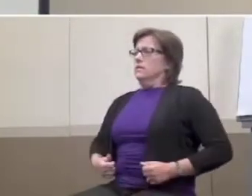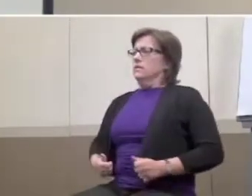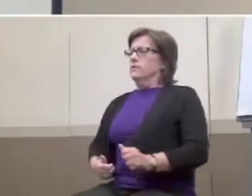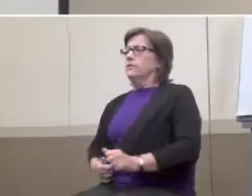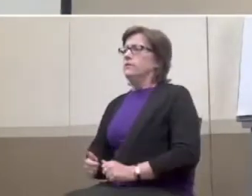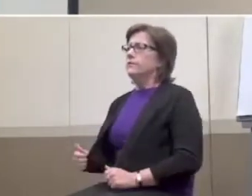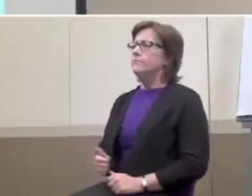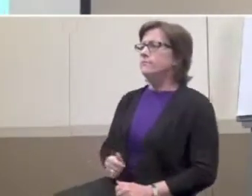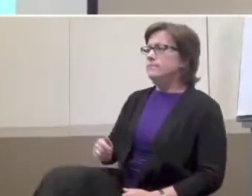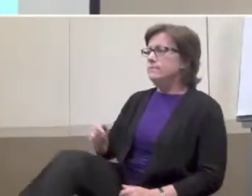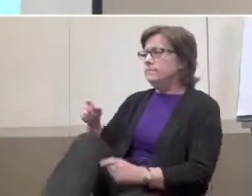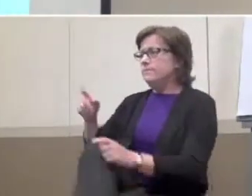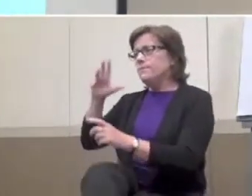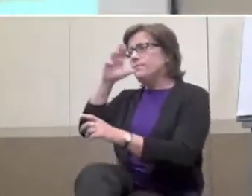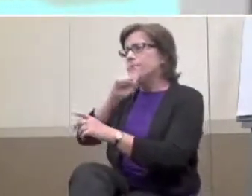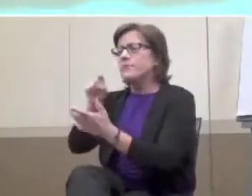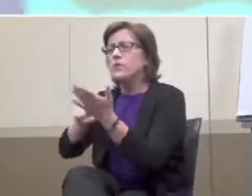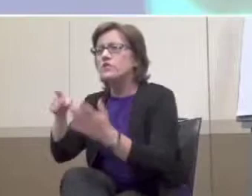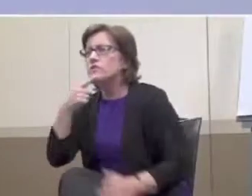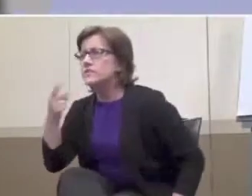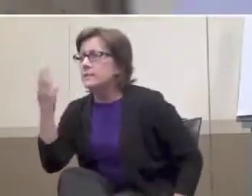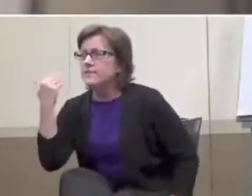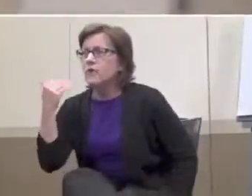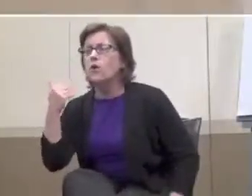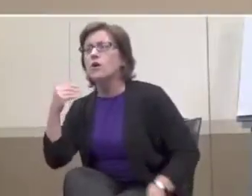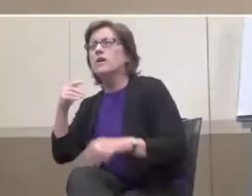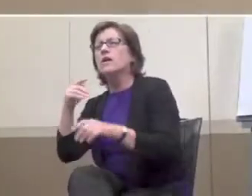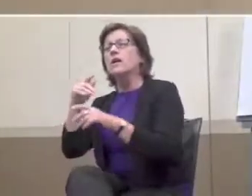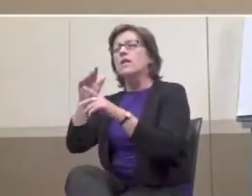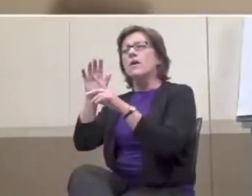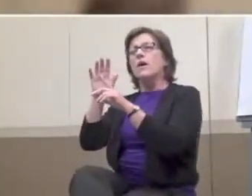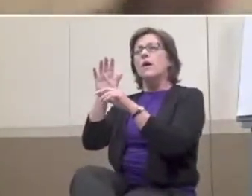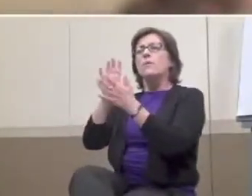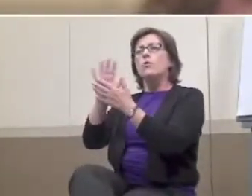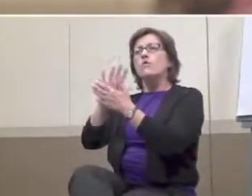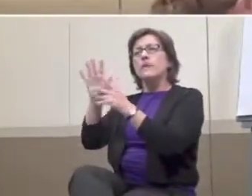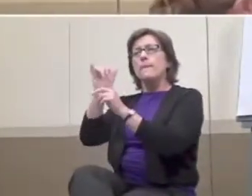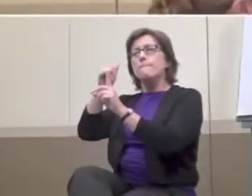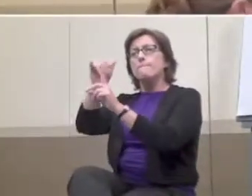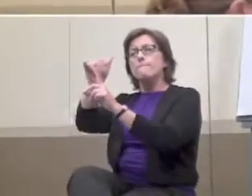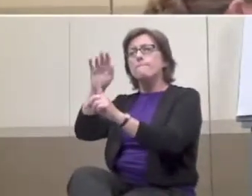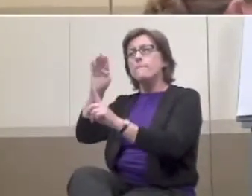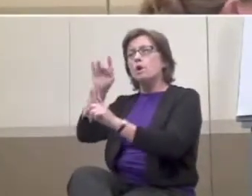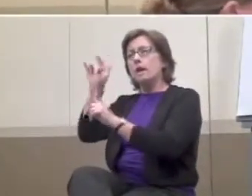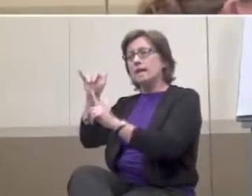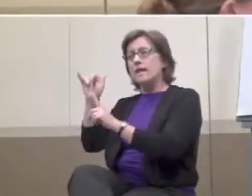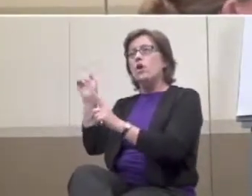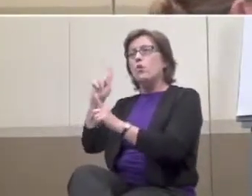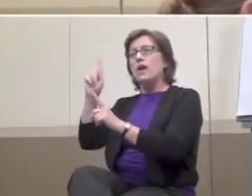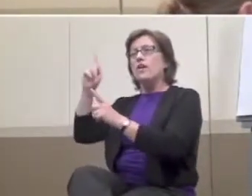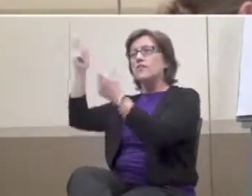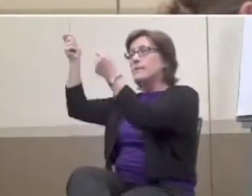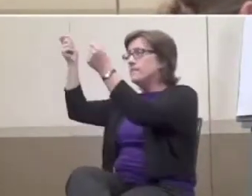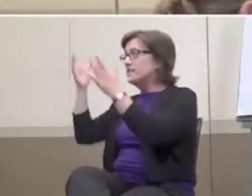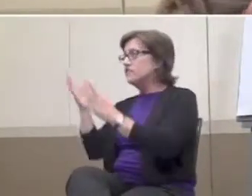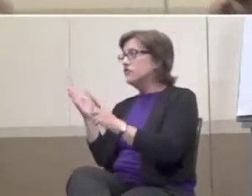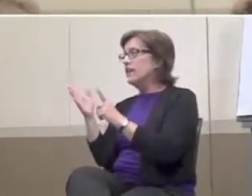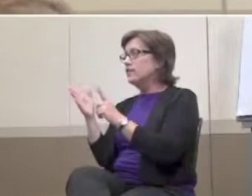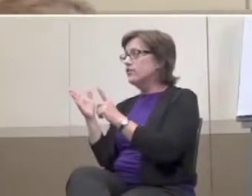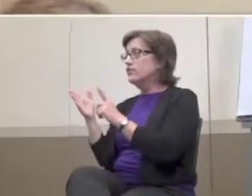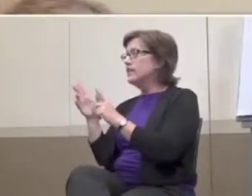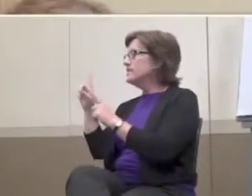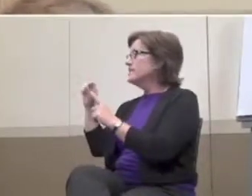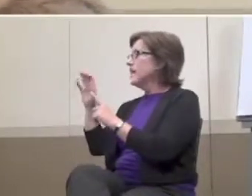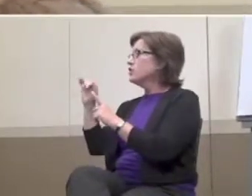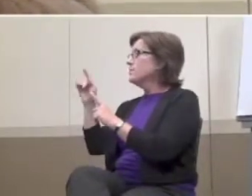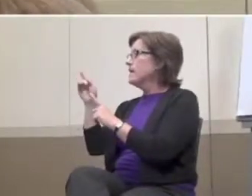before, but there's a movie, Bully, that you guys see in the documentary, where the administrator actually